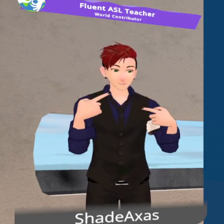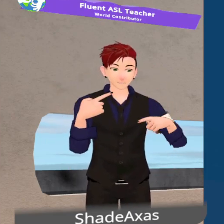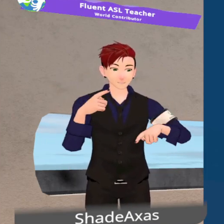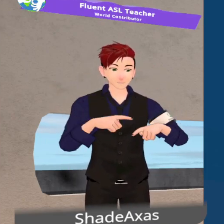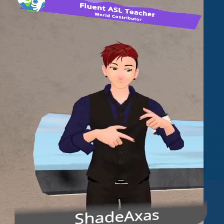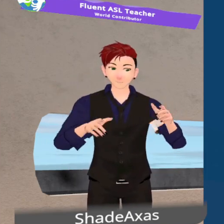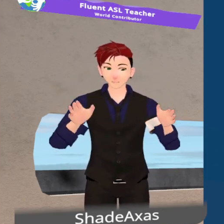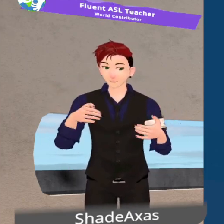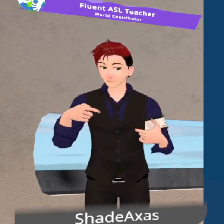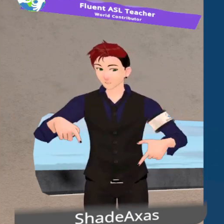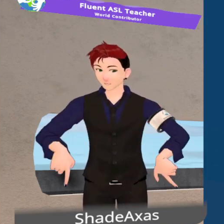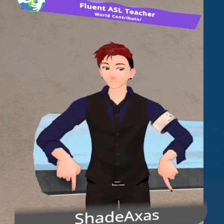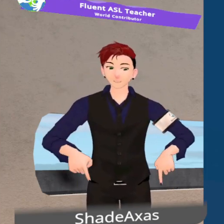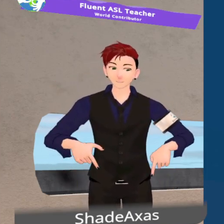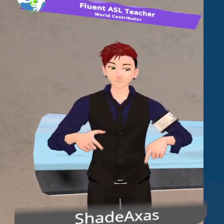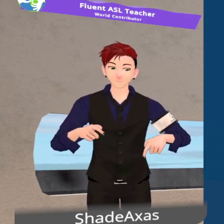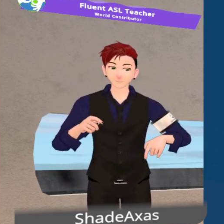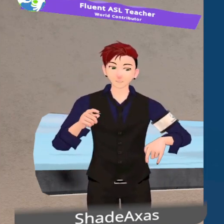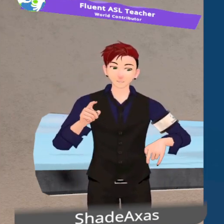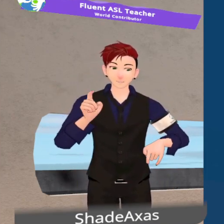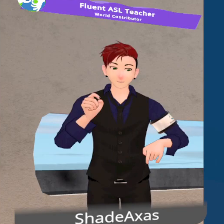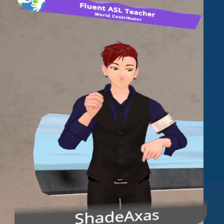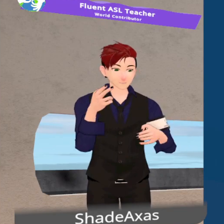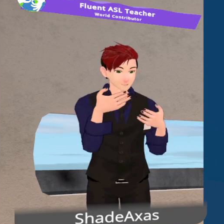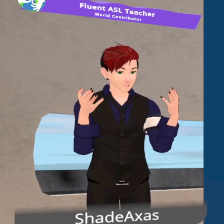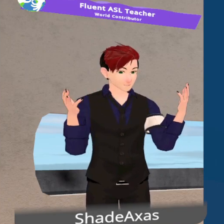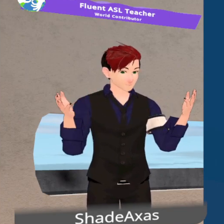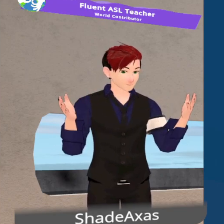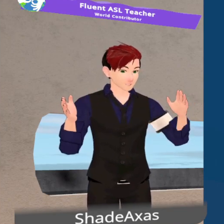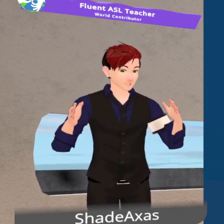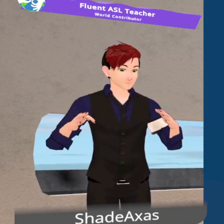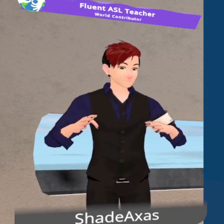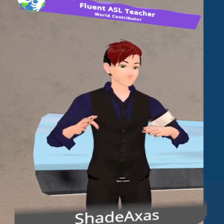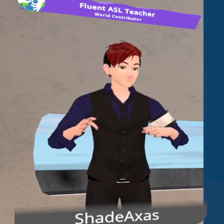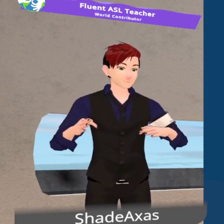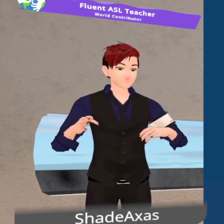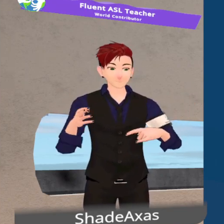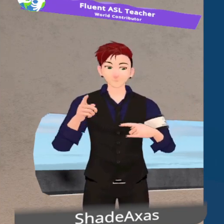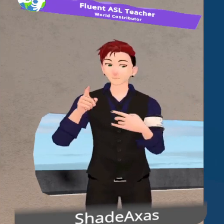facial expressions. We can't do that here in VR.